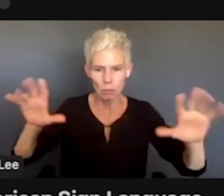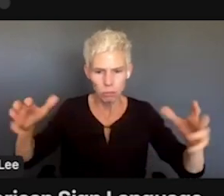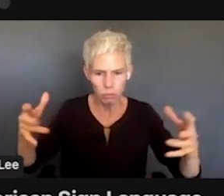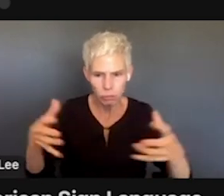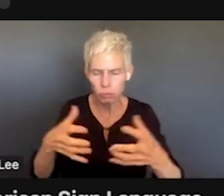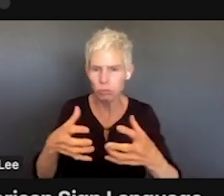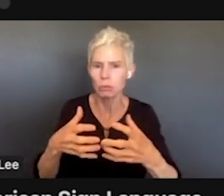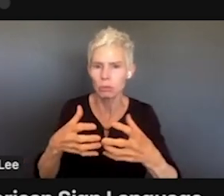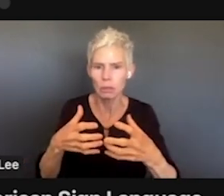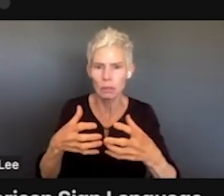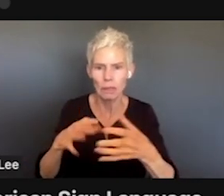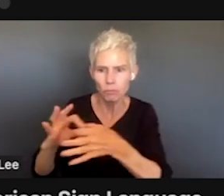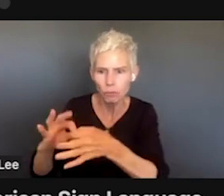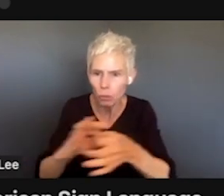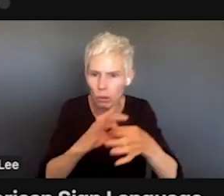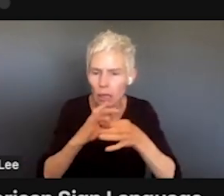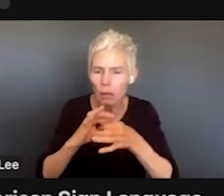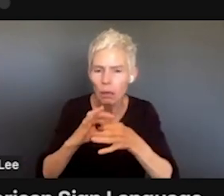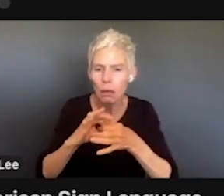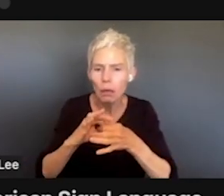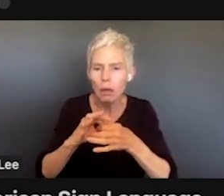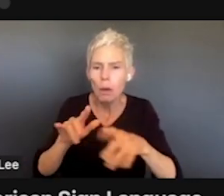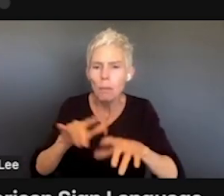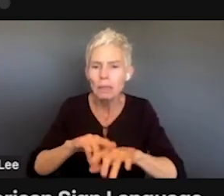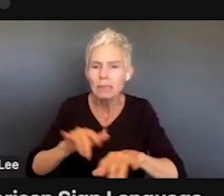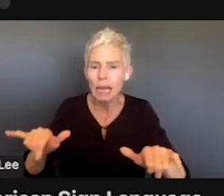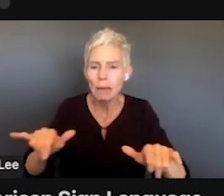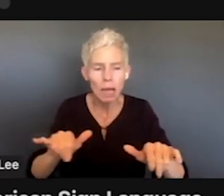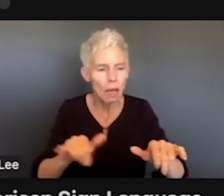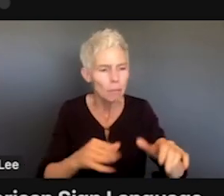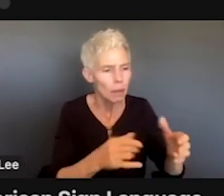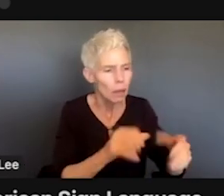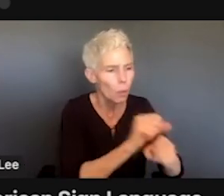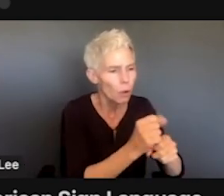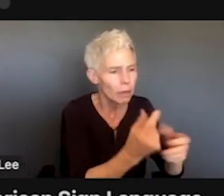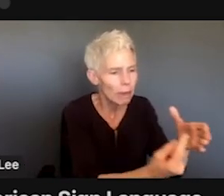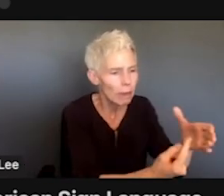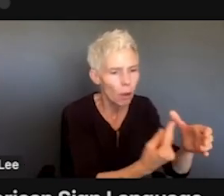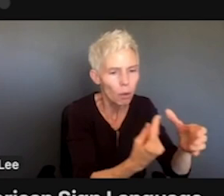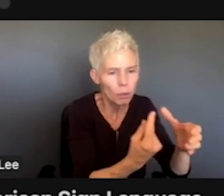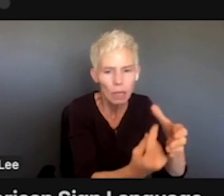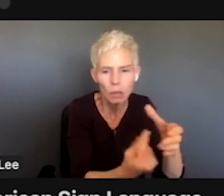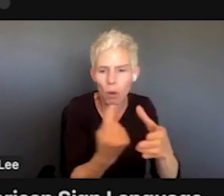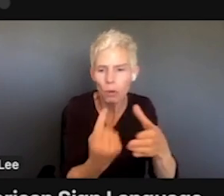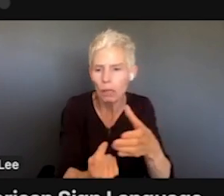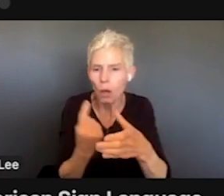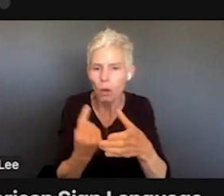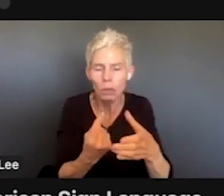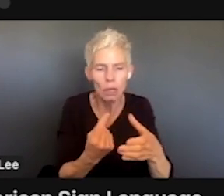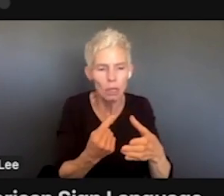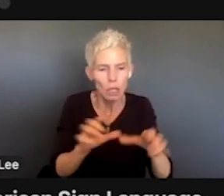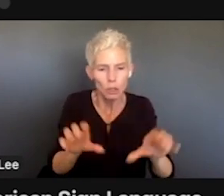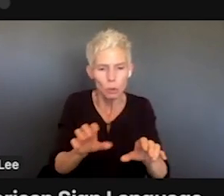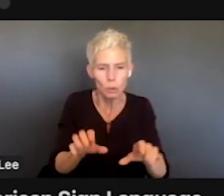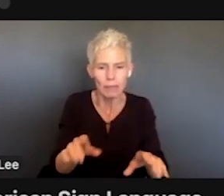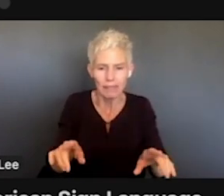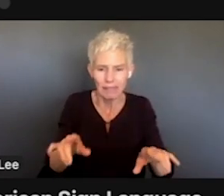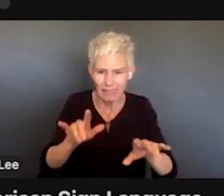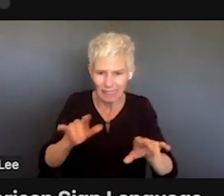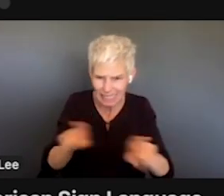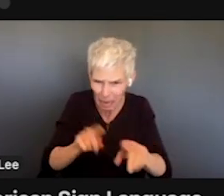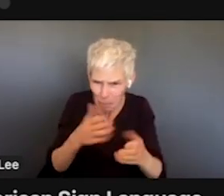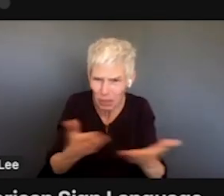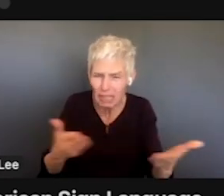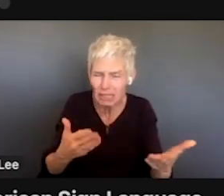also people who were on their own in a vacuum doing the same things because it makes sense. The pressure of hospitals,